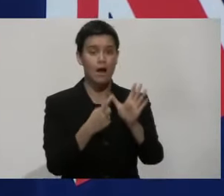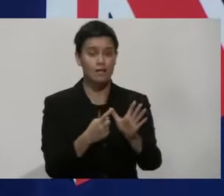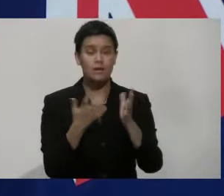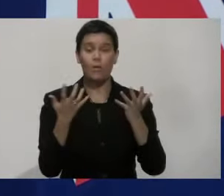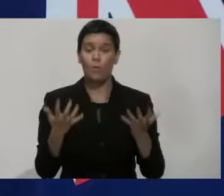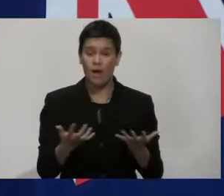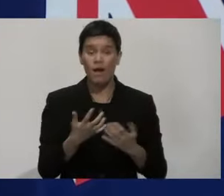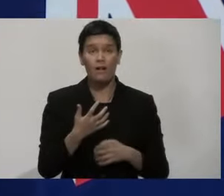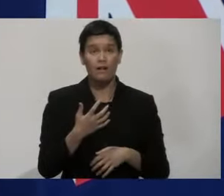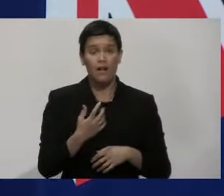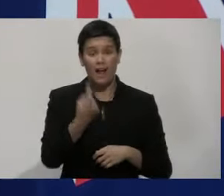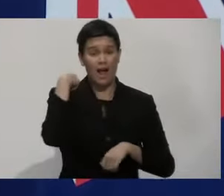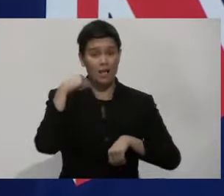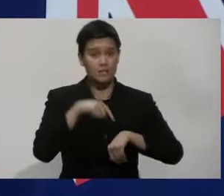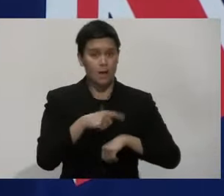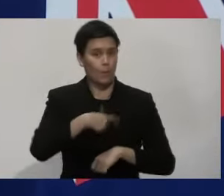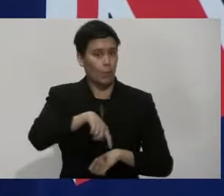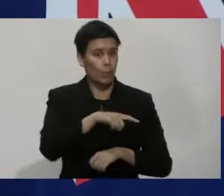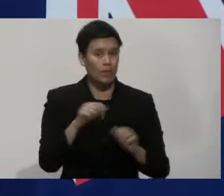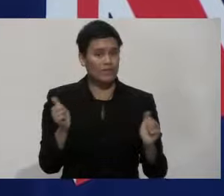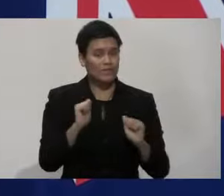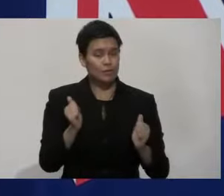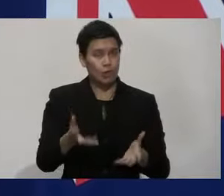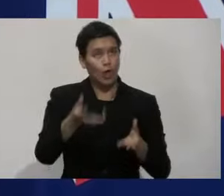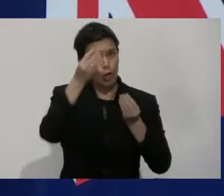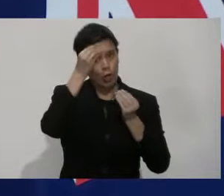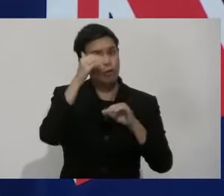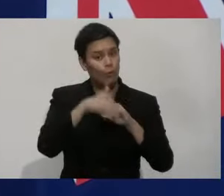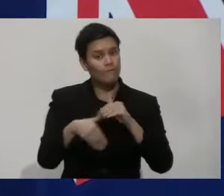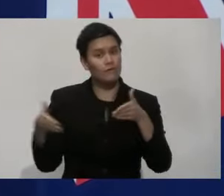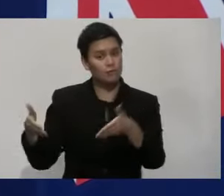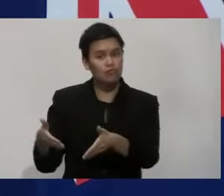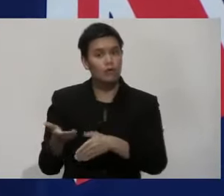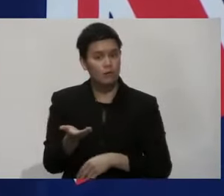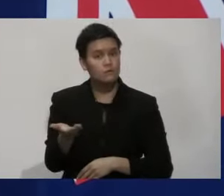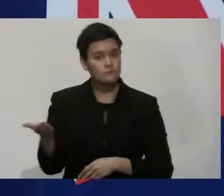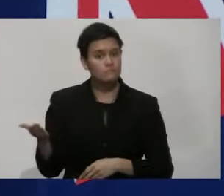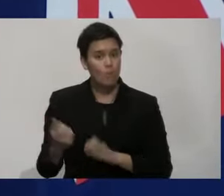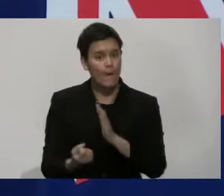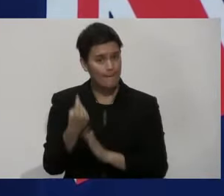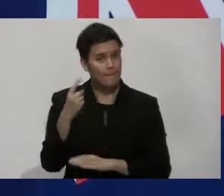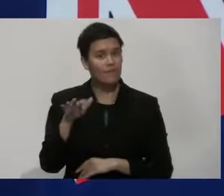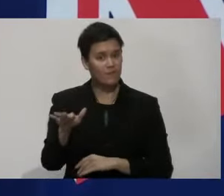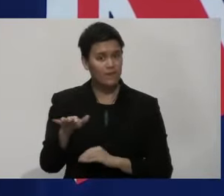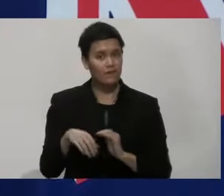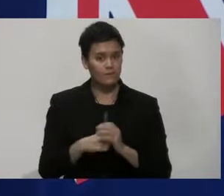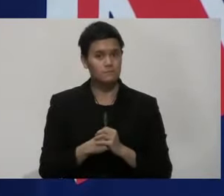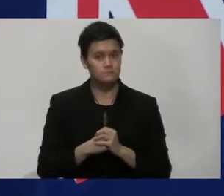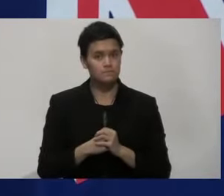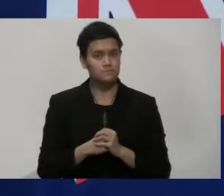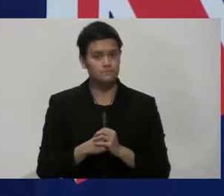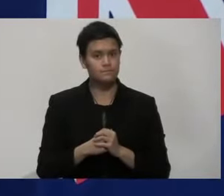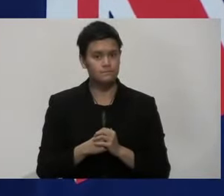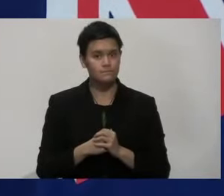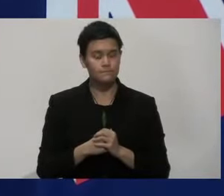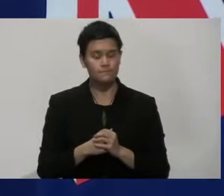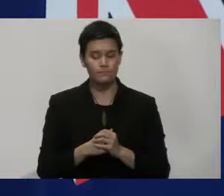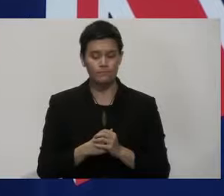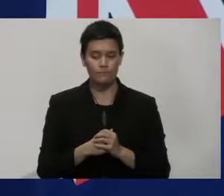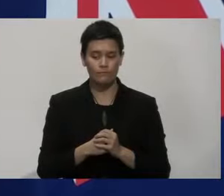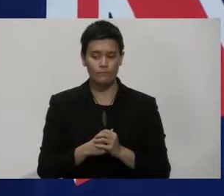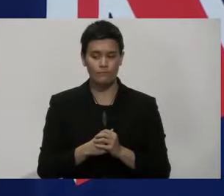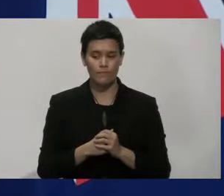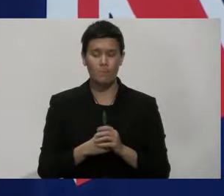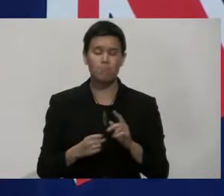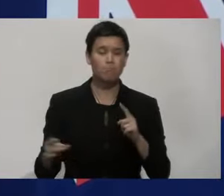learnt from last time we moved levels. And the big learning there for us was actually